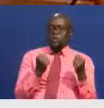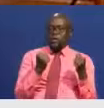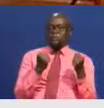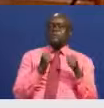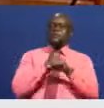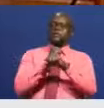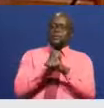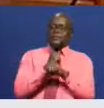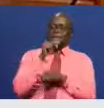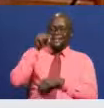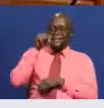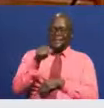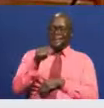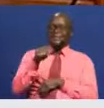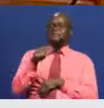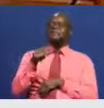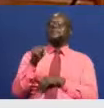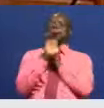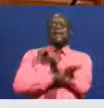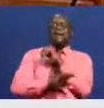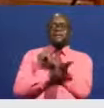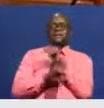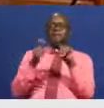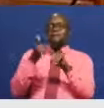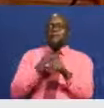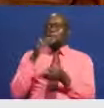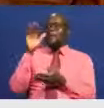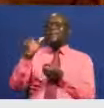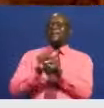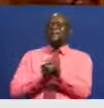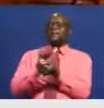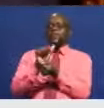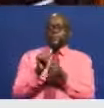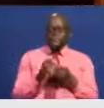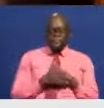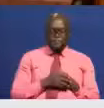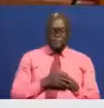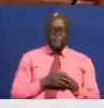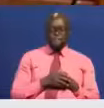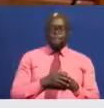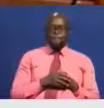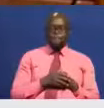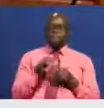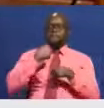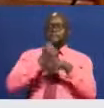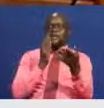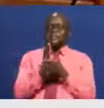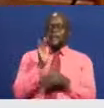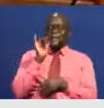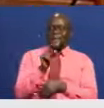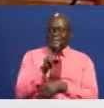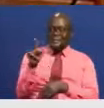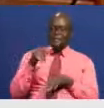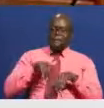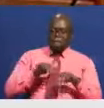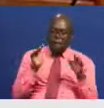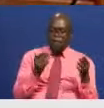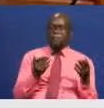to protect this country from going into anarchy, and by making sure they